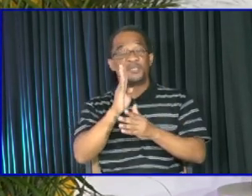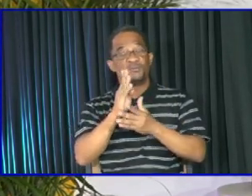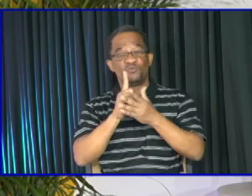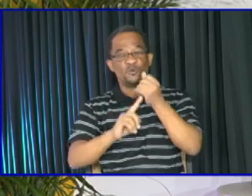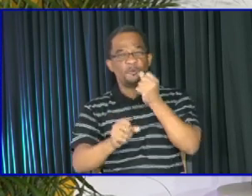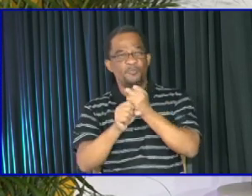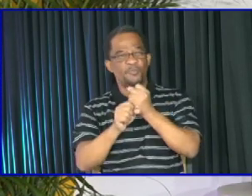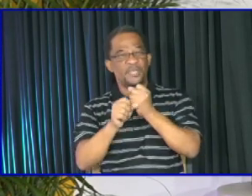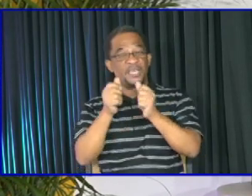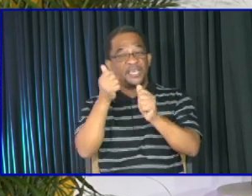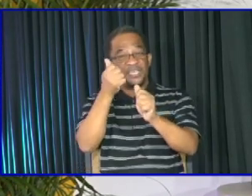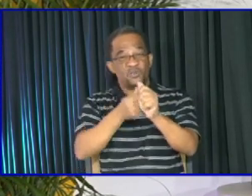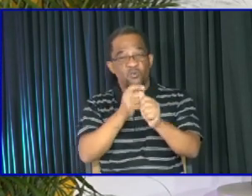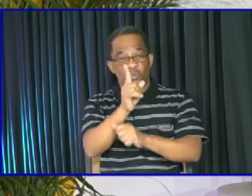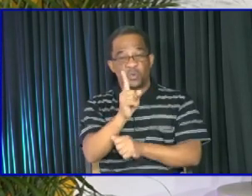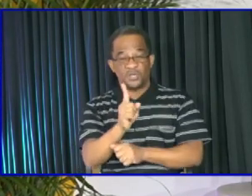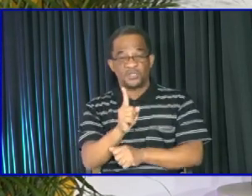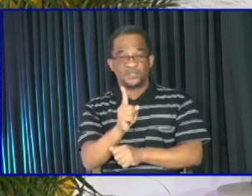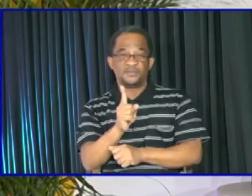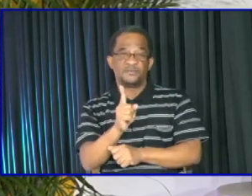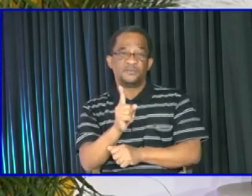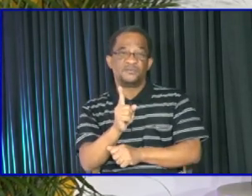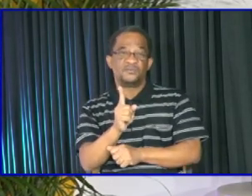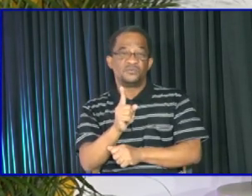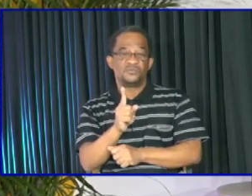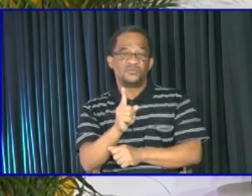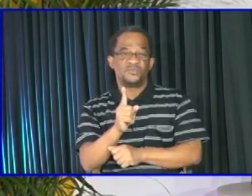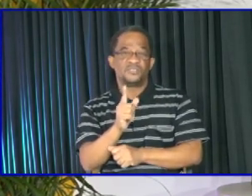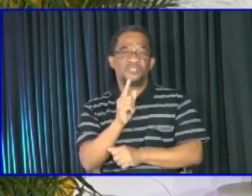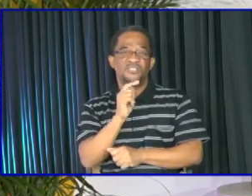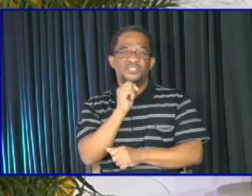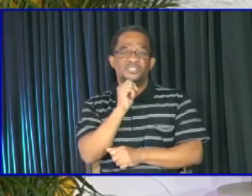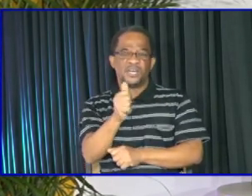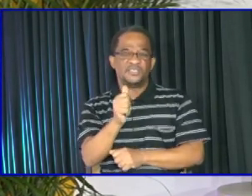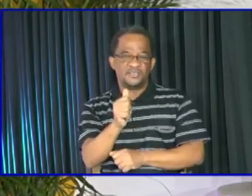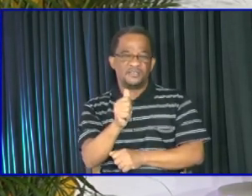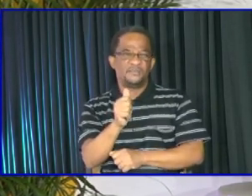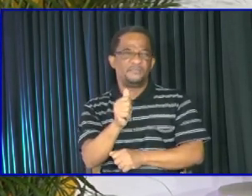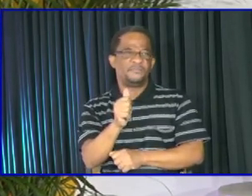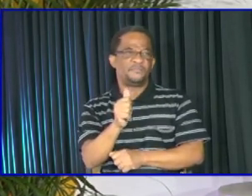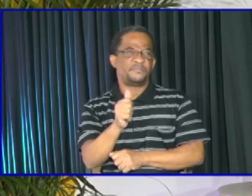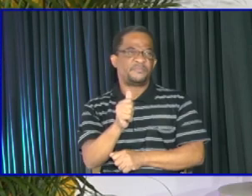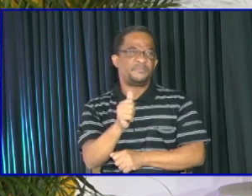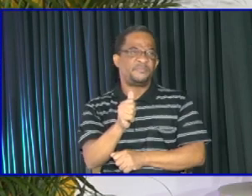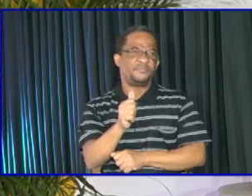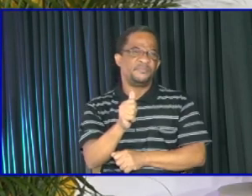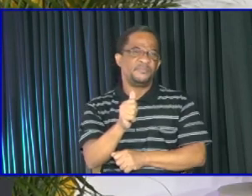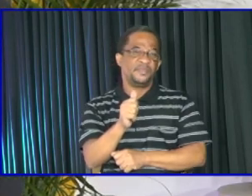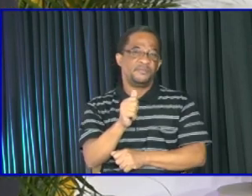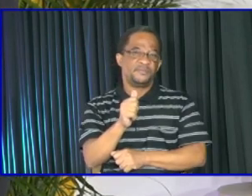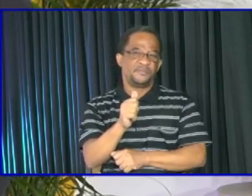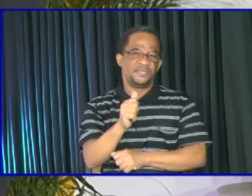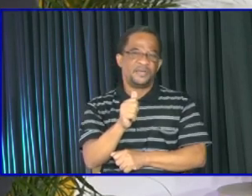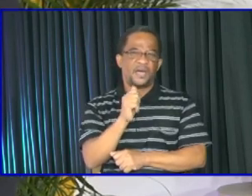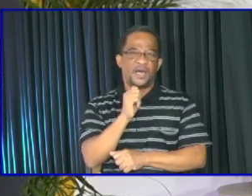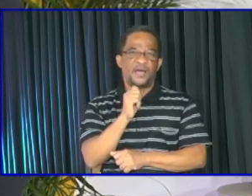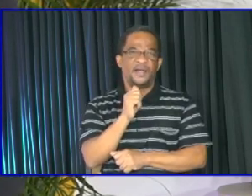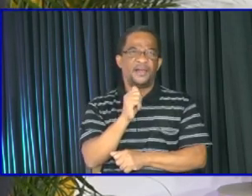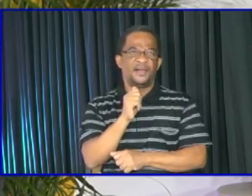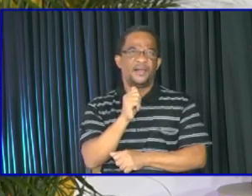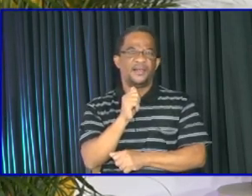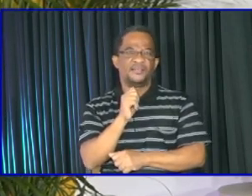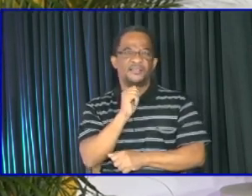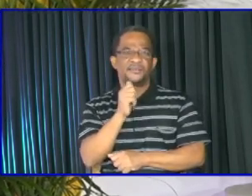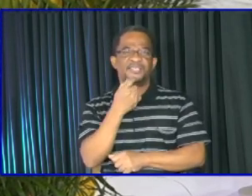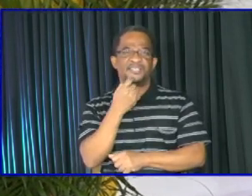us should note carefully that not every... I was about to tell you that not every kin teeth